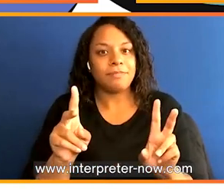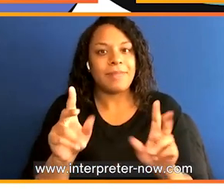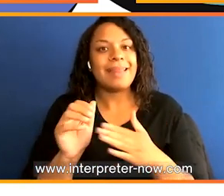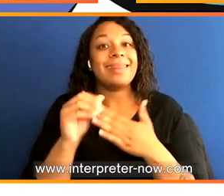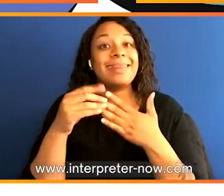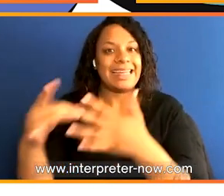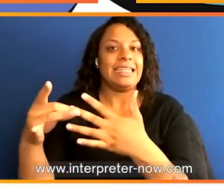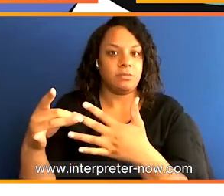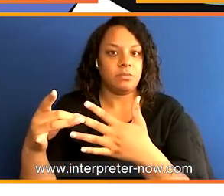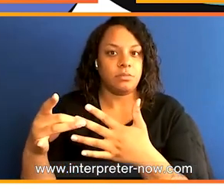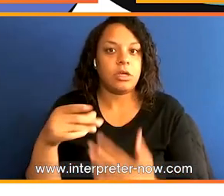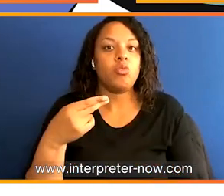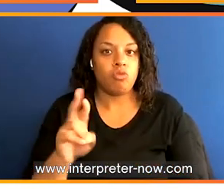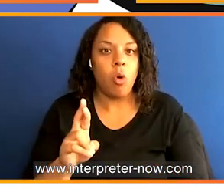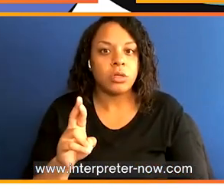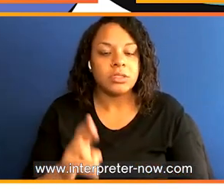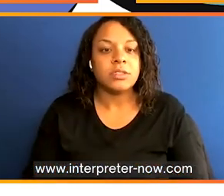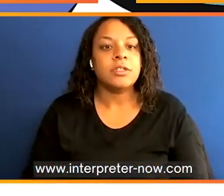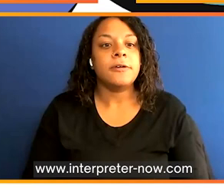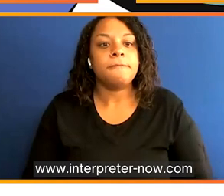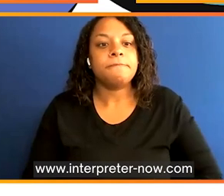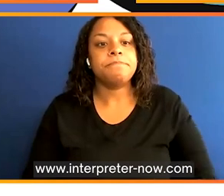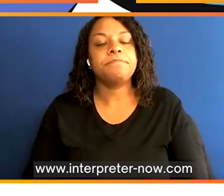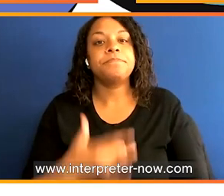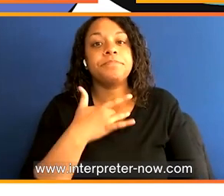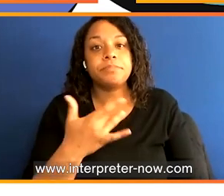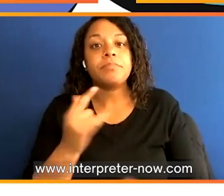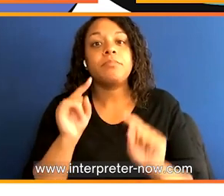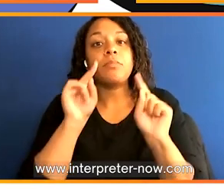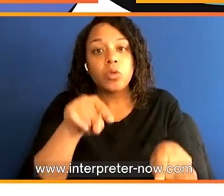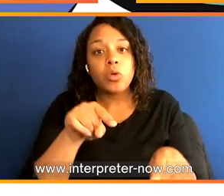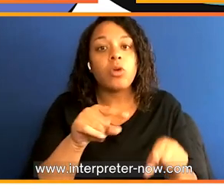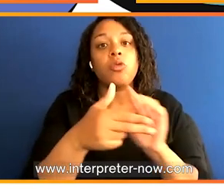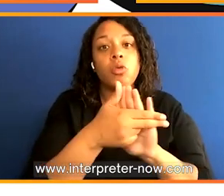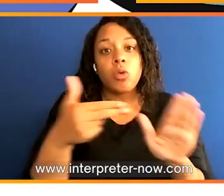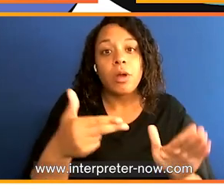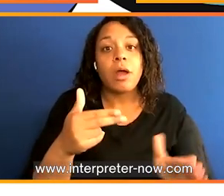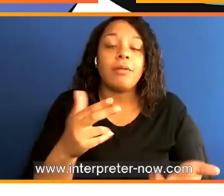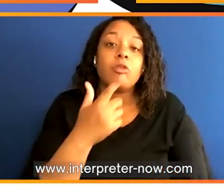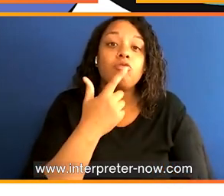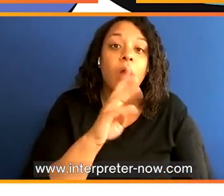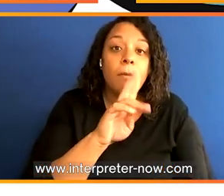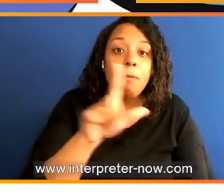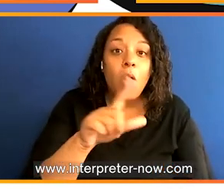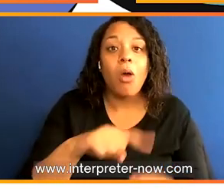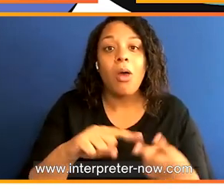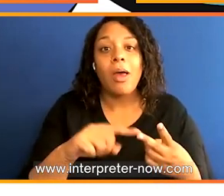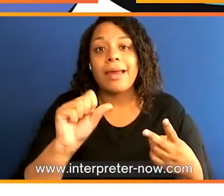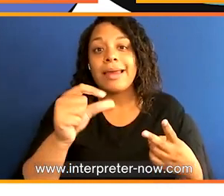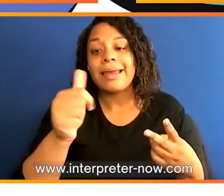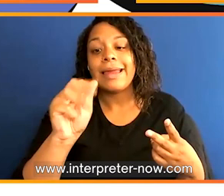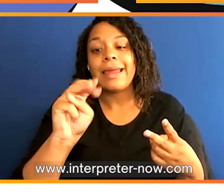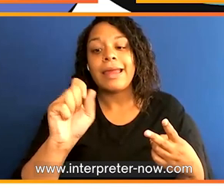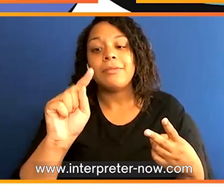so oftentimes going to brands like Red Bull and GameStop, Starbucks was a little different,